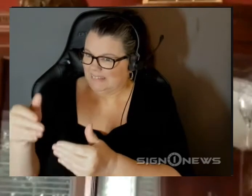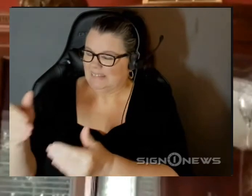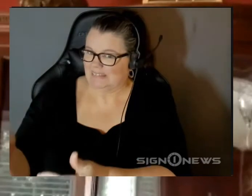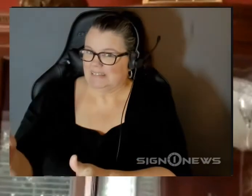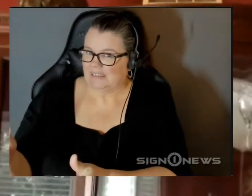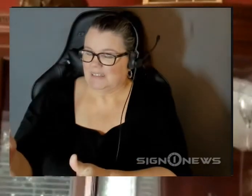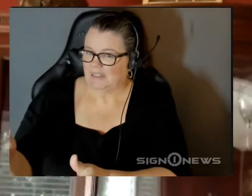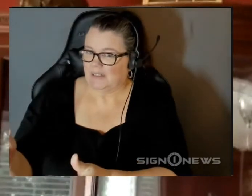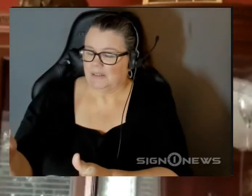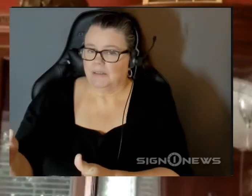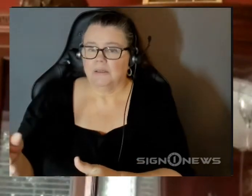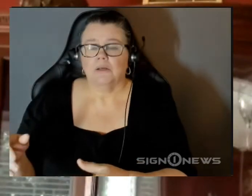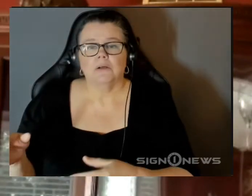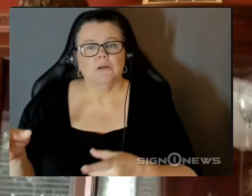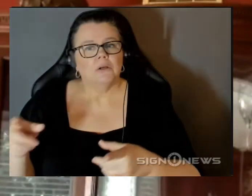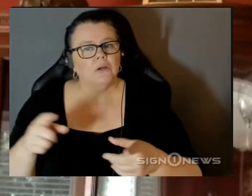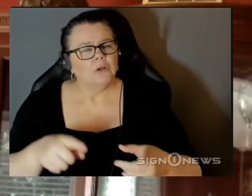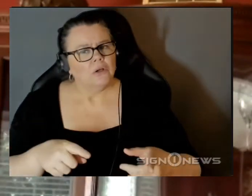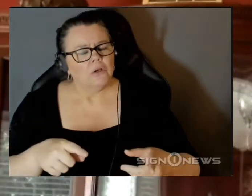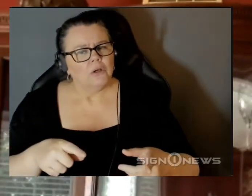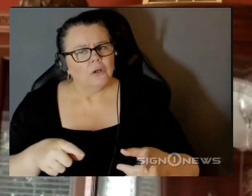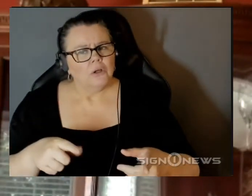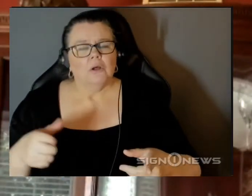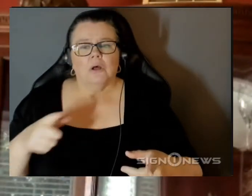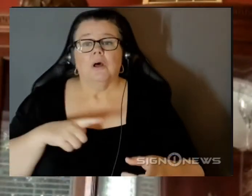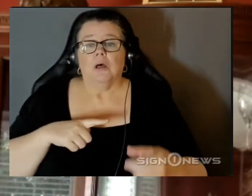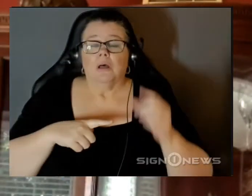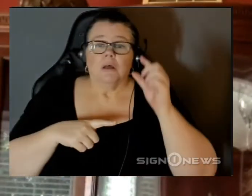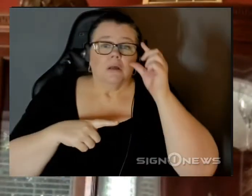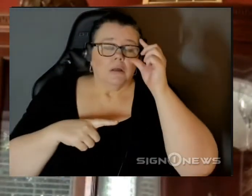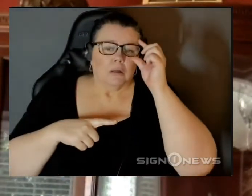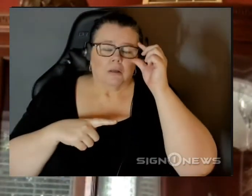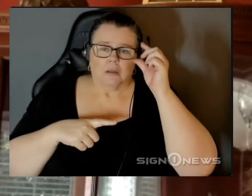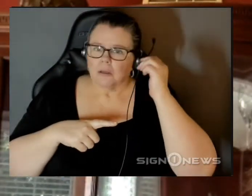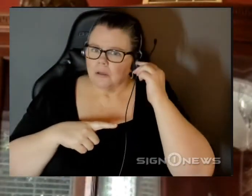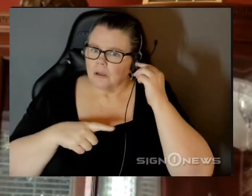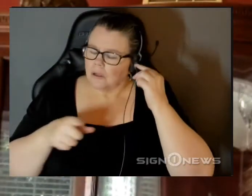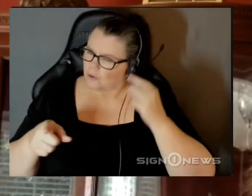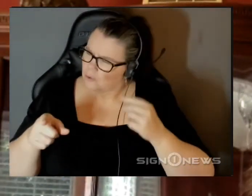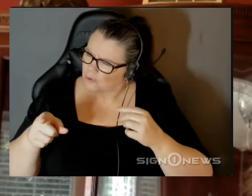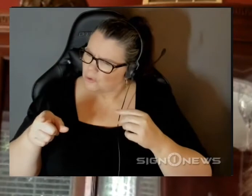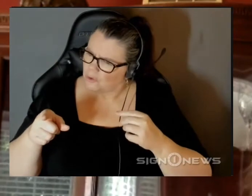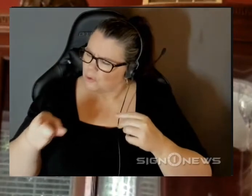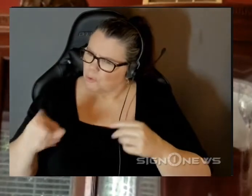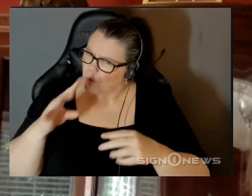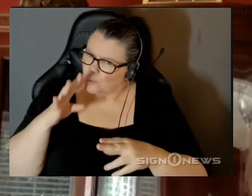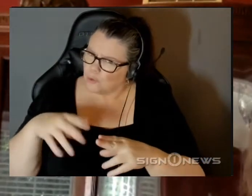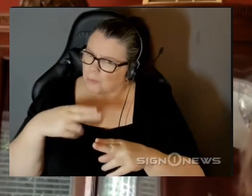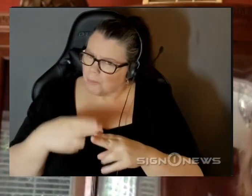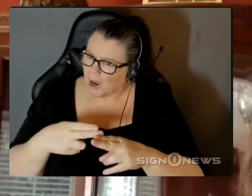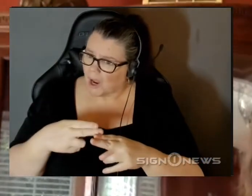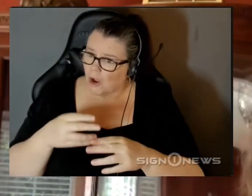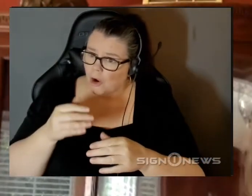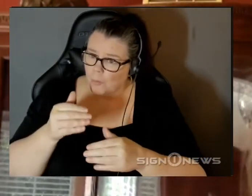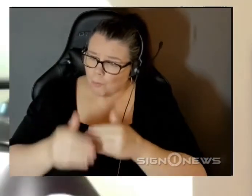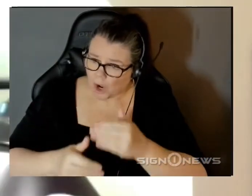Okay, so are you talking about the process of having it